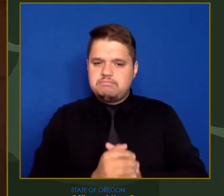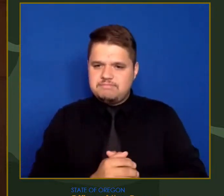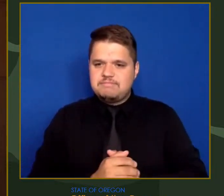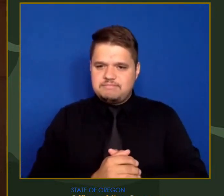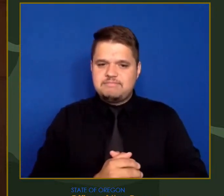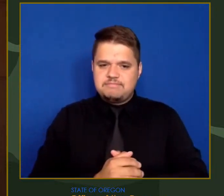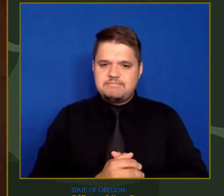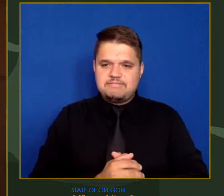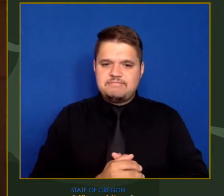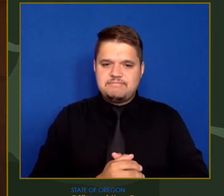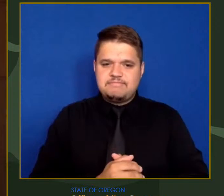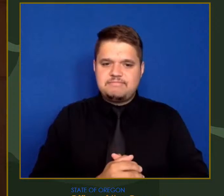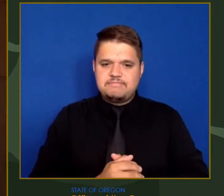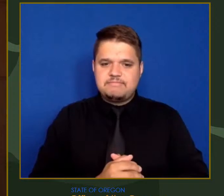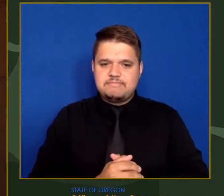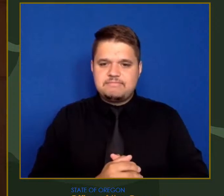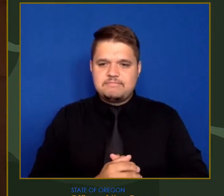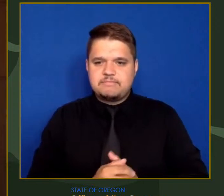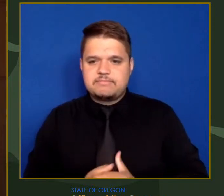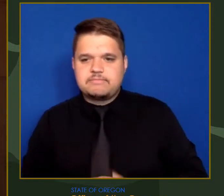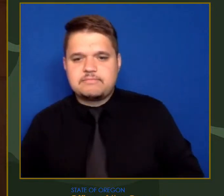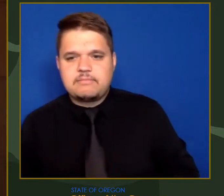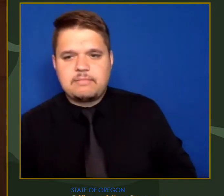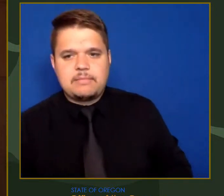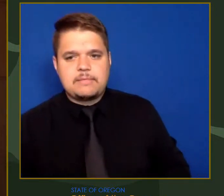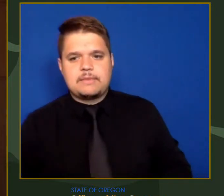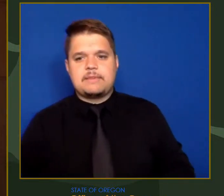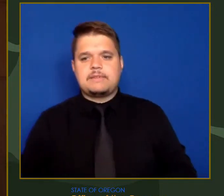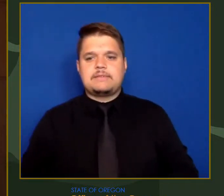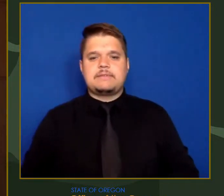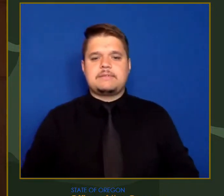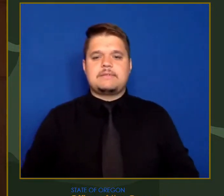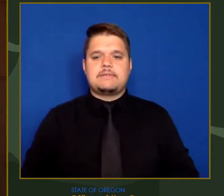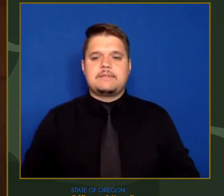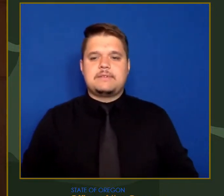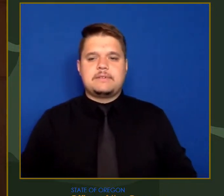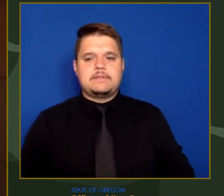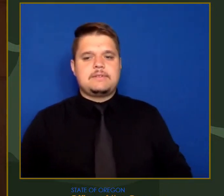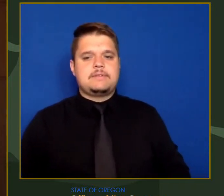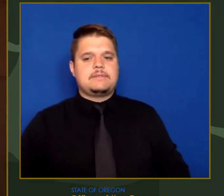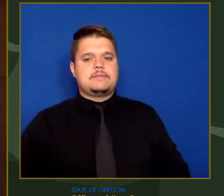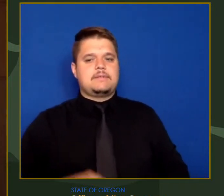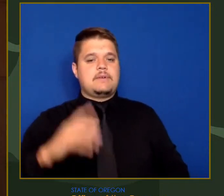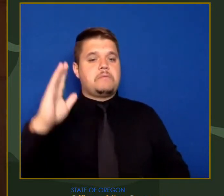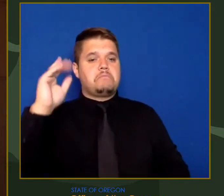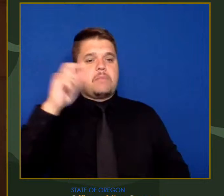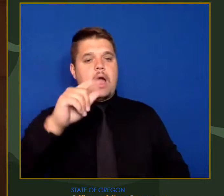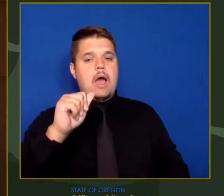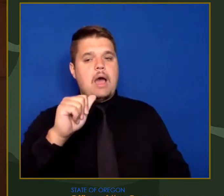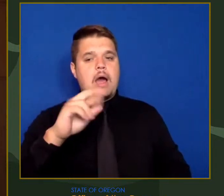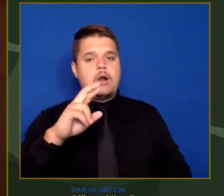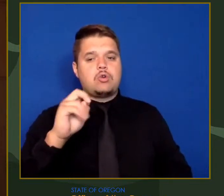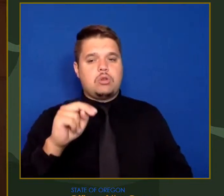Thanks, Lisa. We'll go next to Aaron Ross with OPB. Go ahead, Aaron.